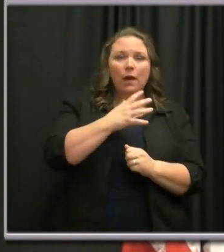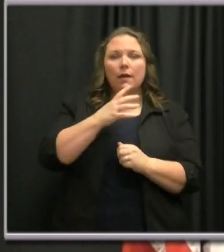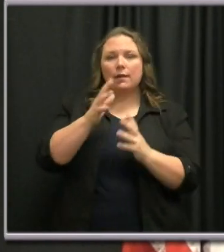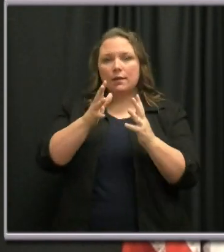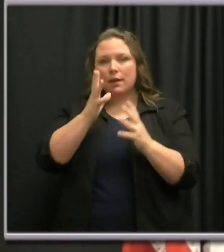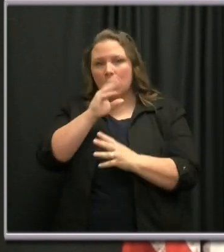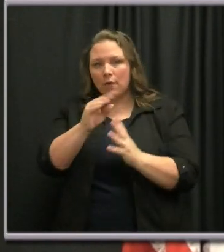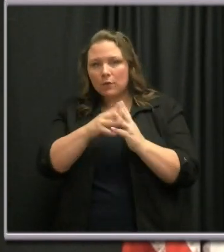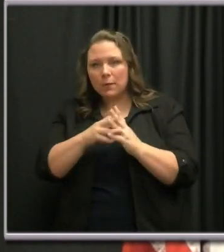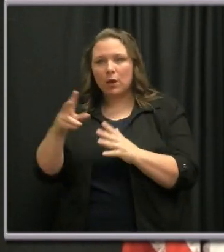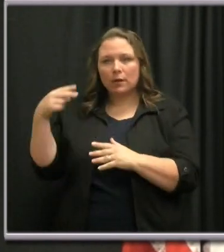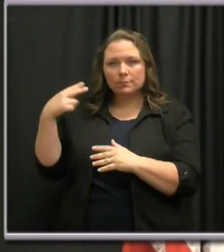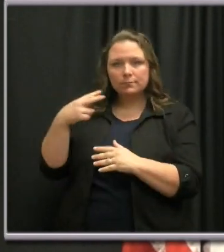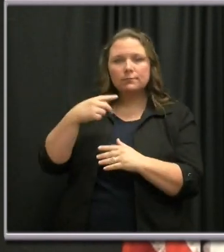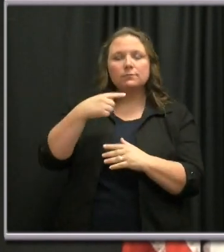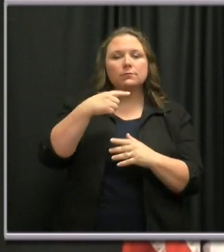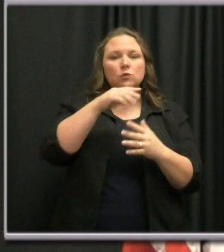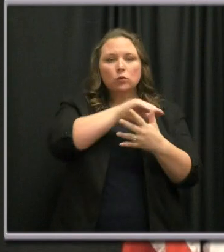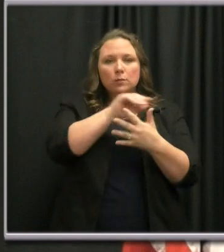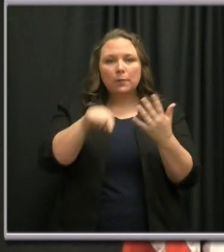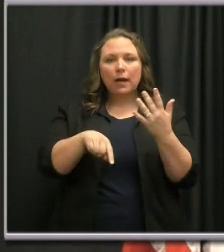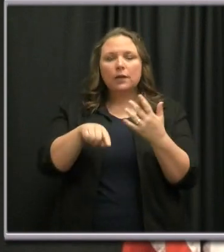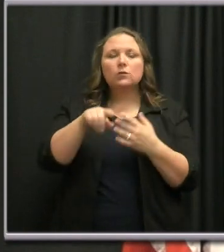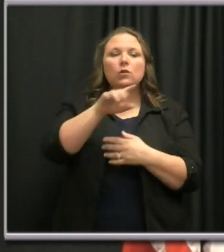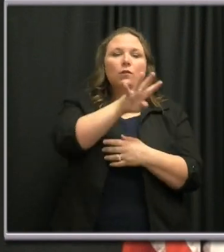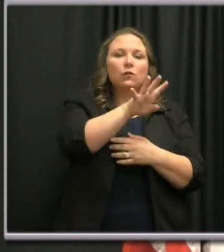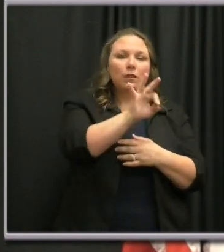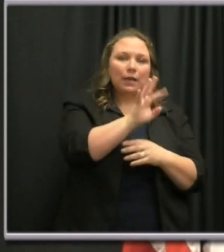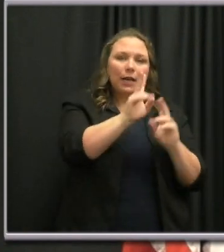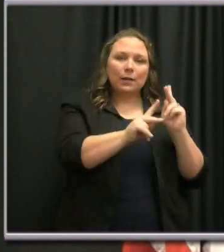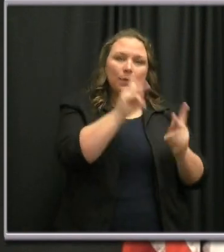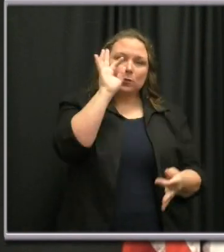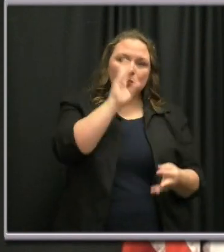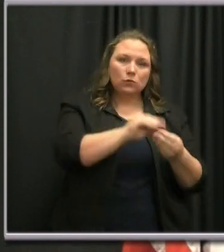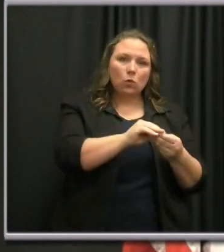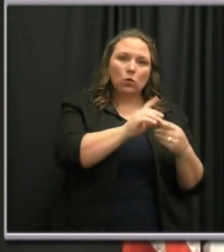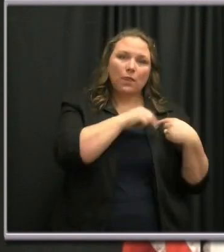to remind you of our numbers, 49% of our cases thus far